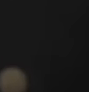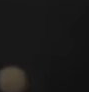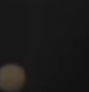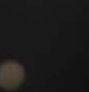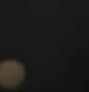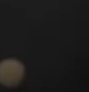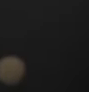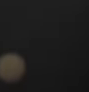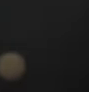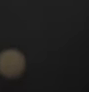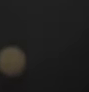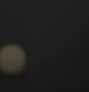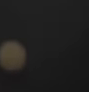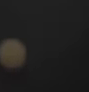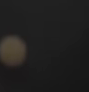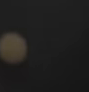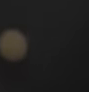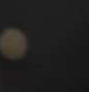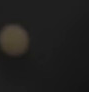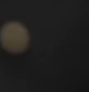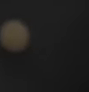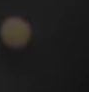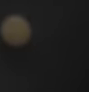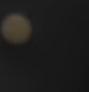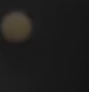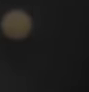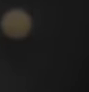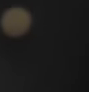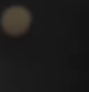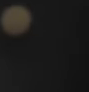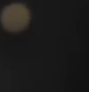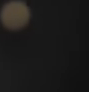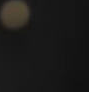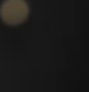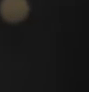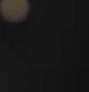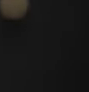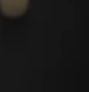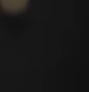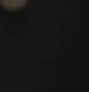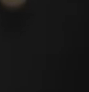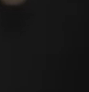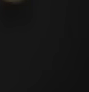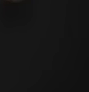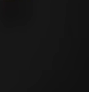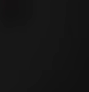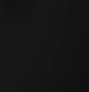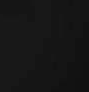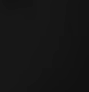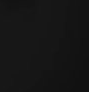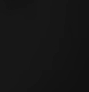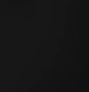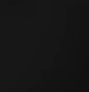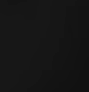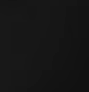Manager, Zodiac Broadcasting Station, Private Bag 312, Lilongwe.